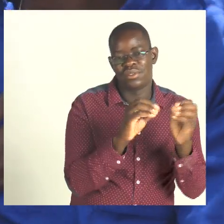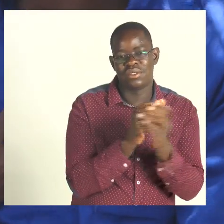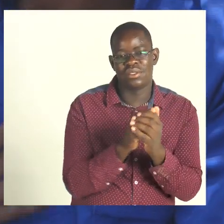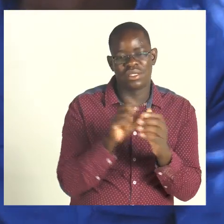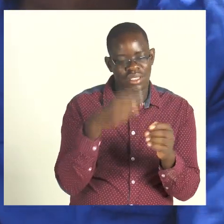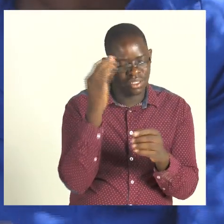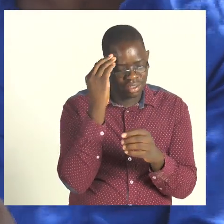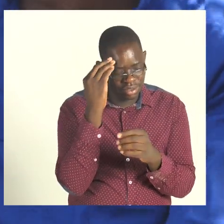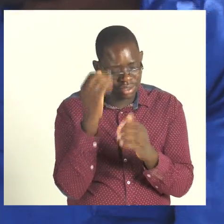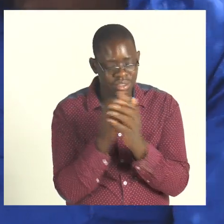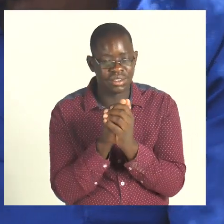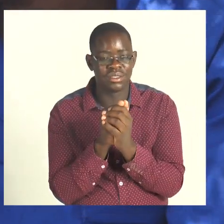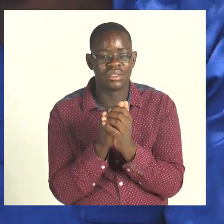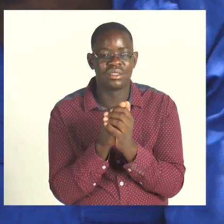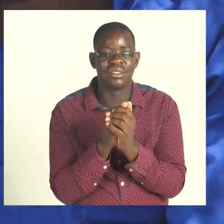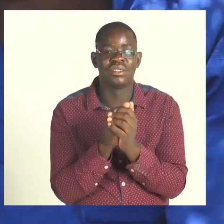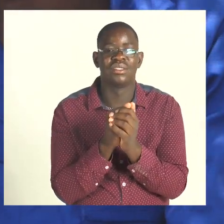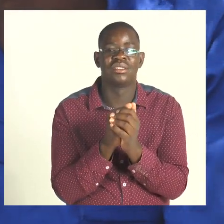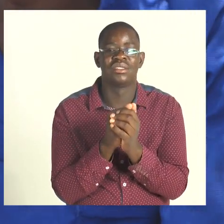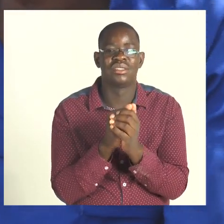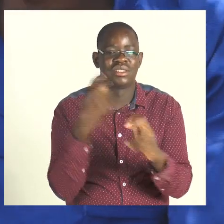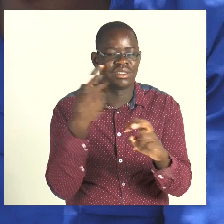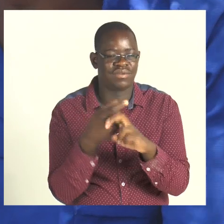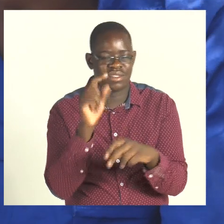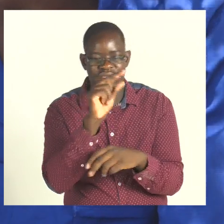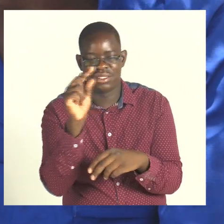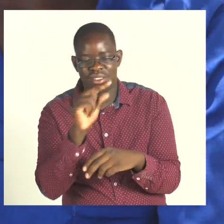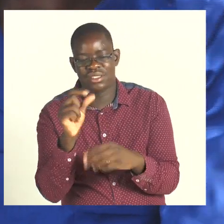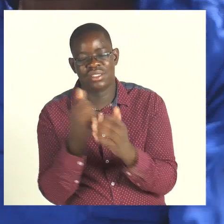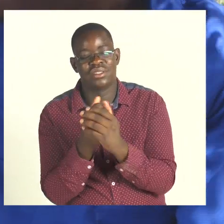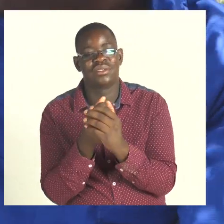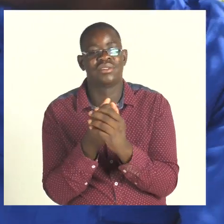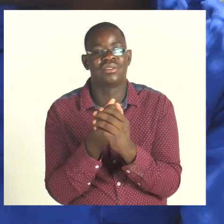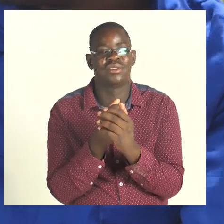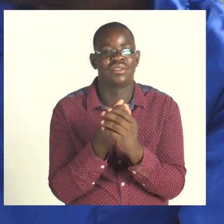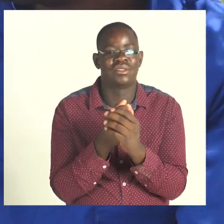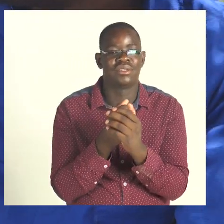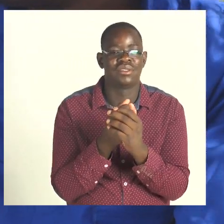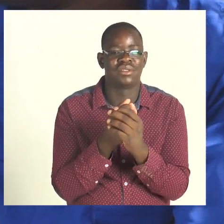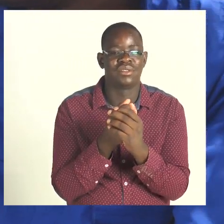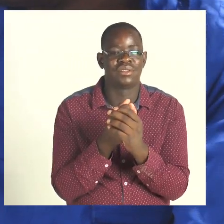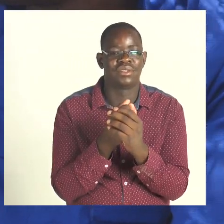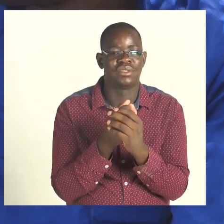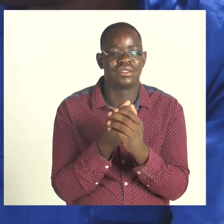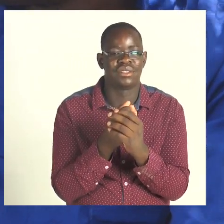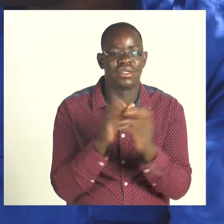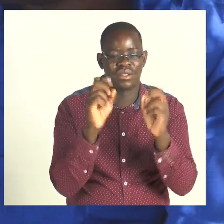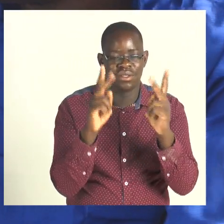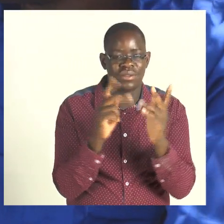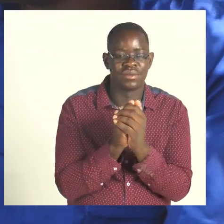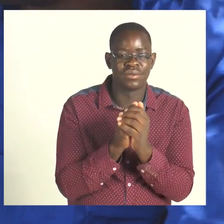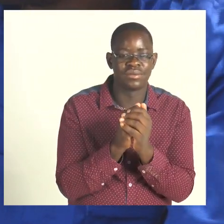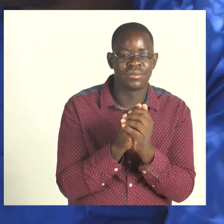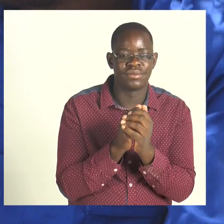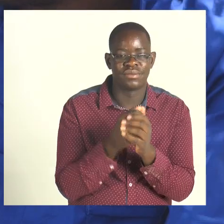I use intricate terms. That's a big one. Tell me what it means. Well, Penta